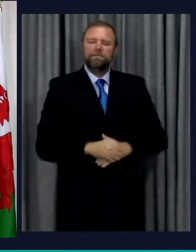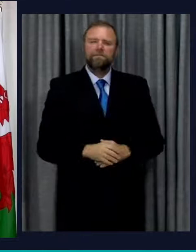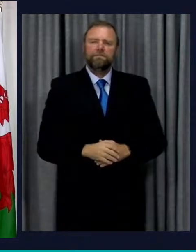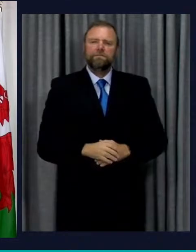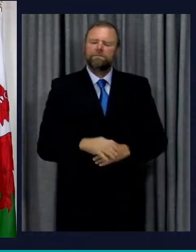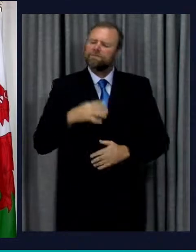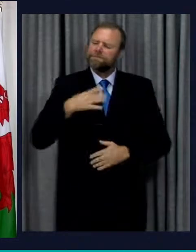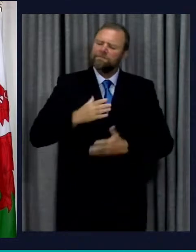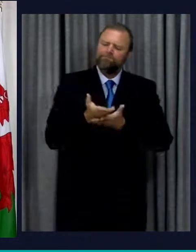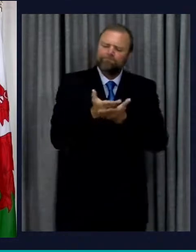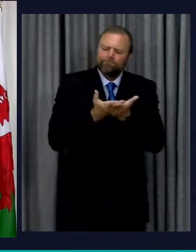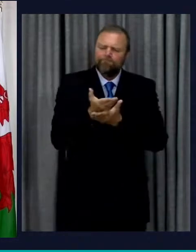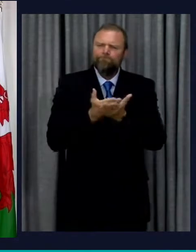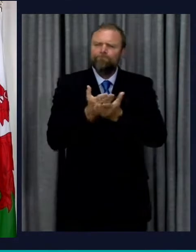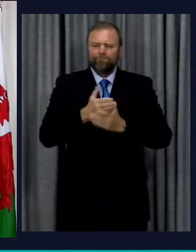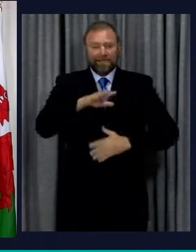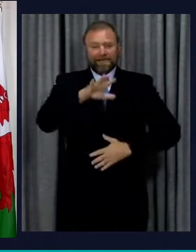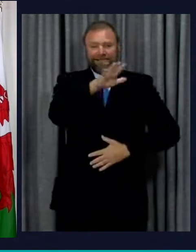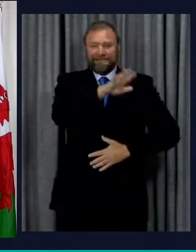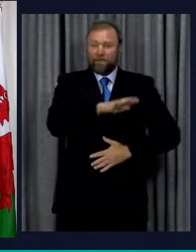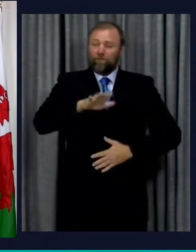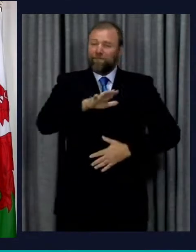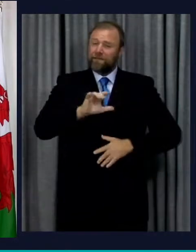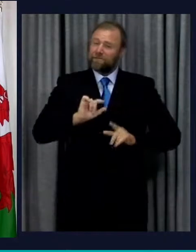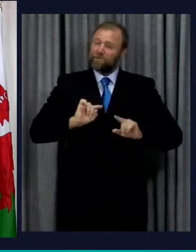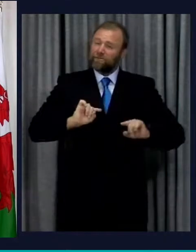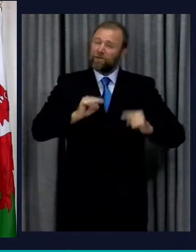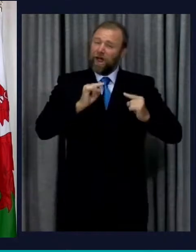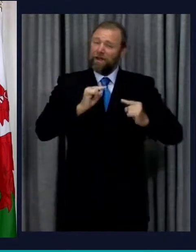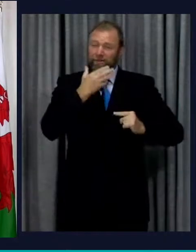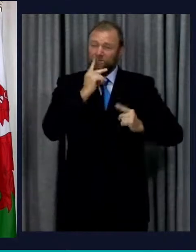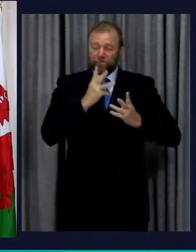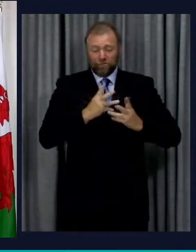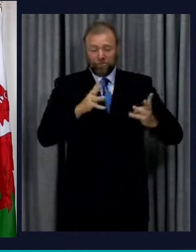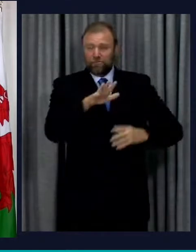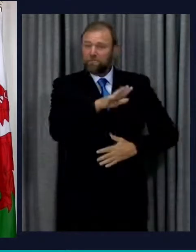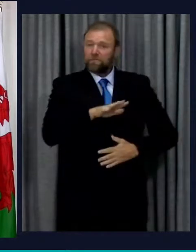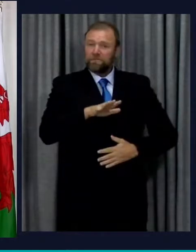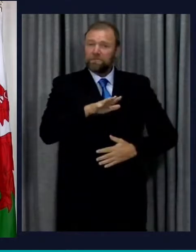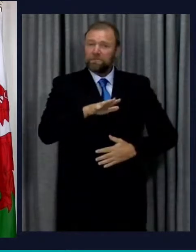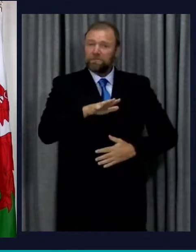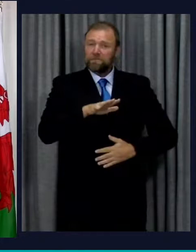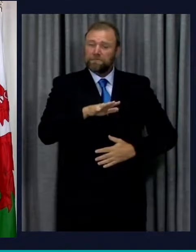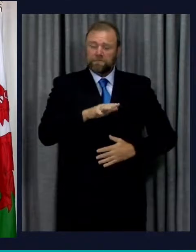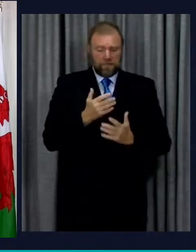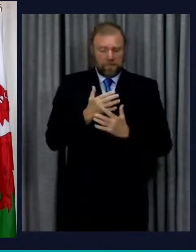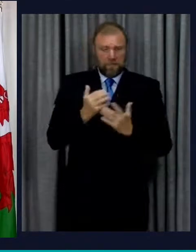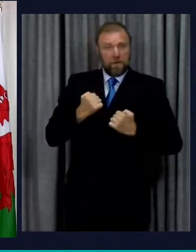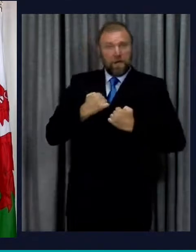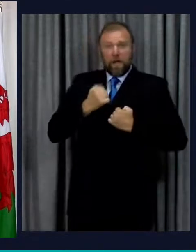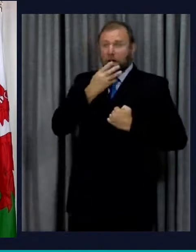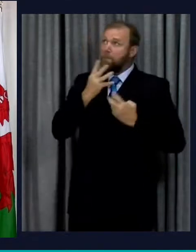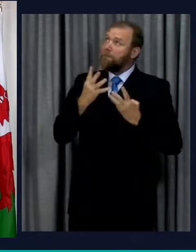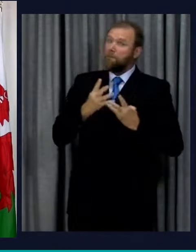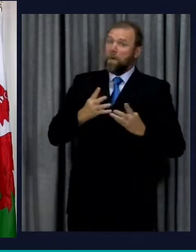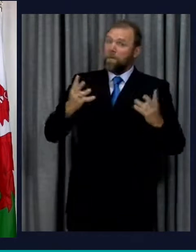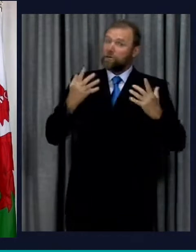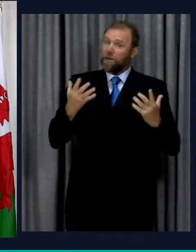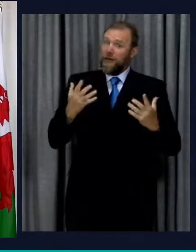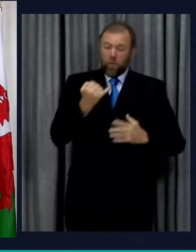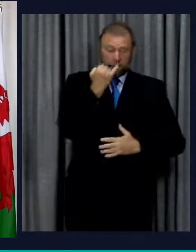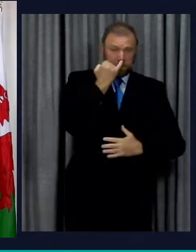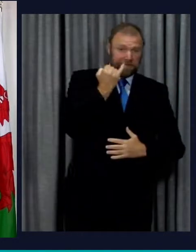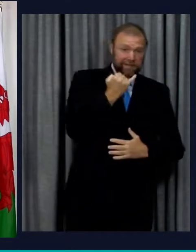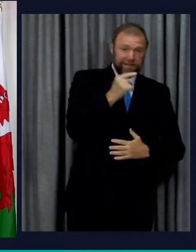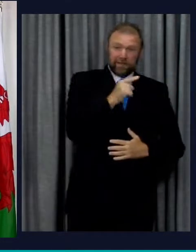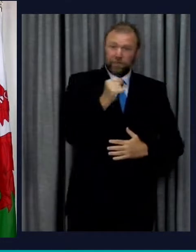long-term demographic challenge facing the Welsh economy. The proportion of our population aged 16 to